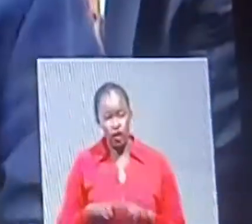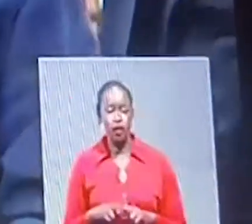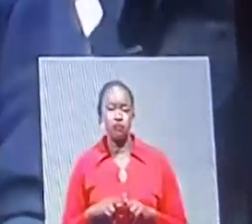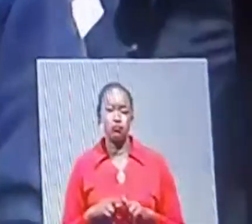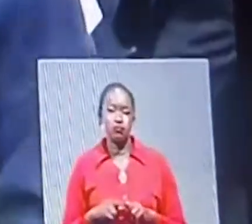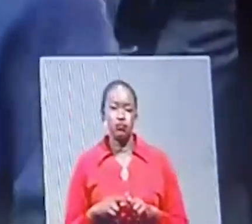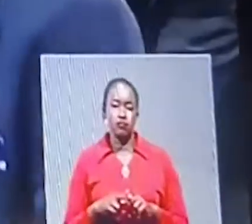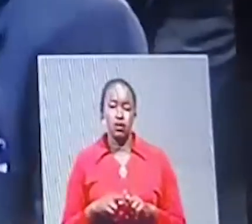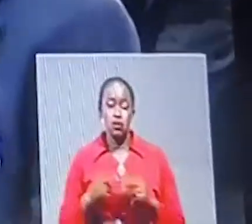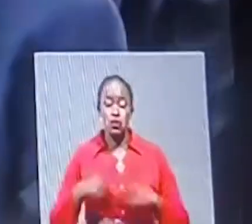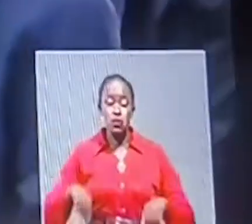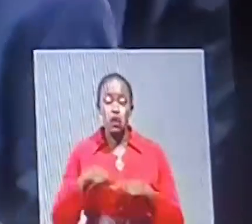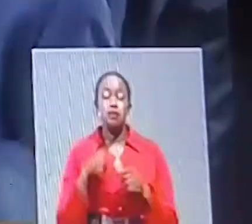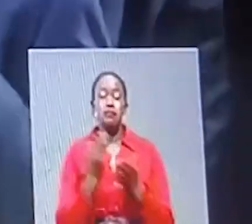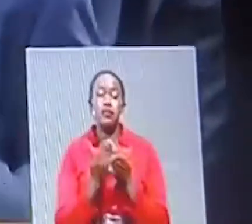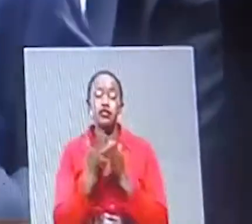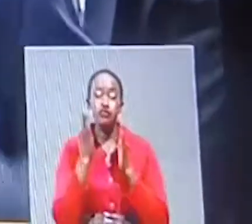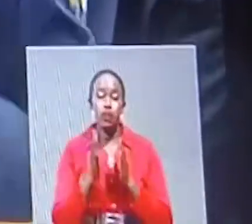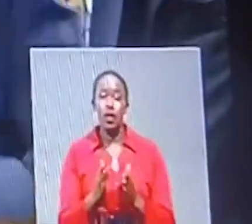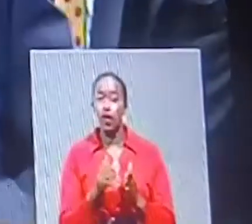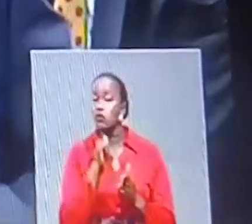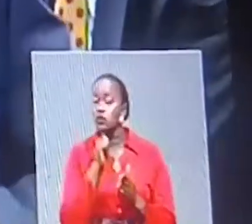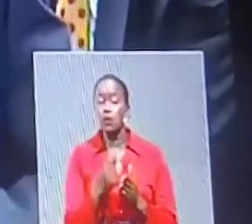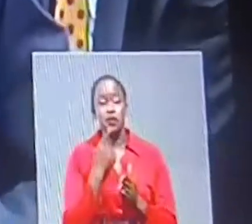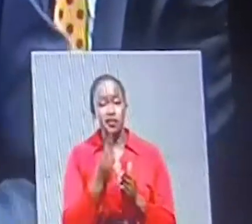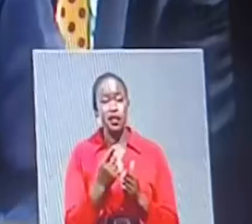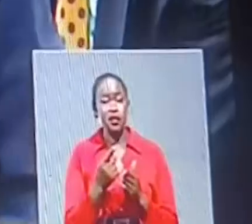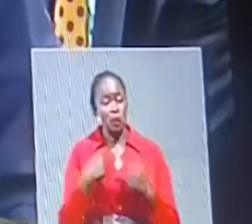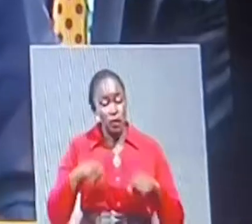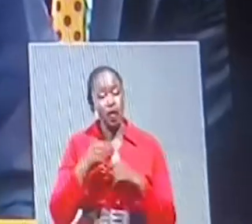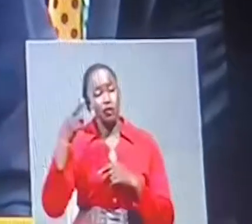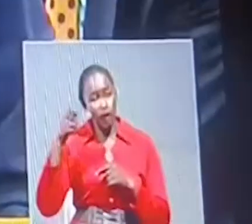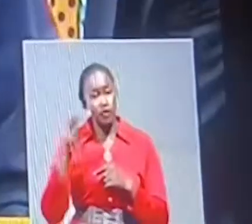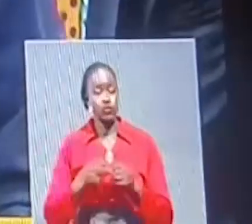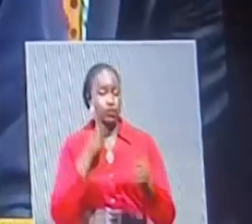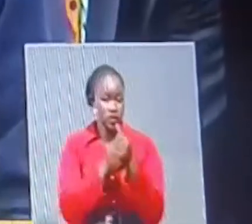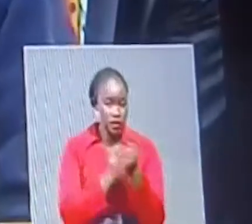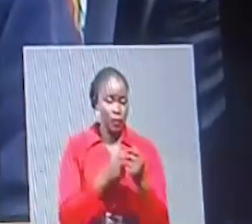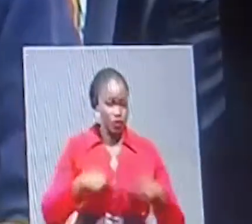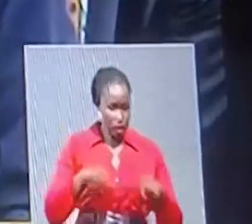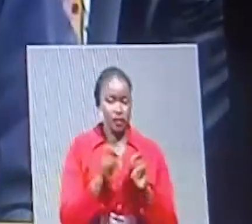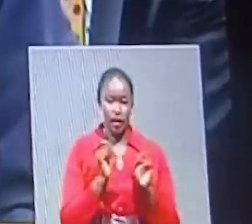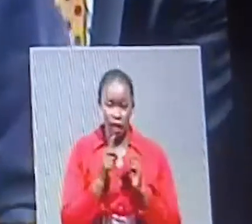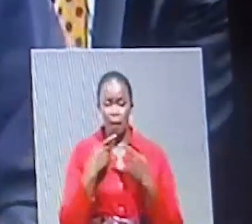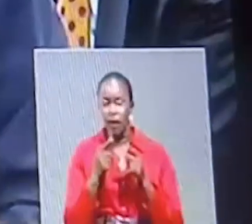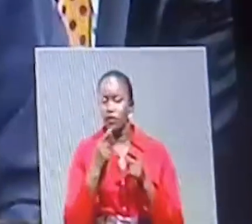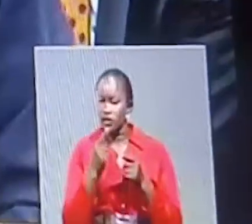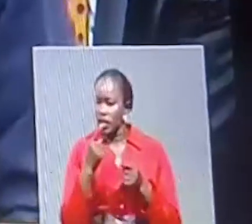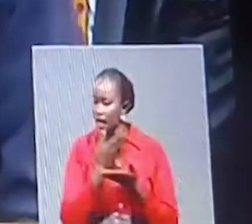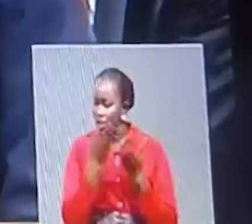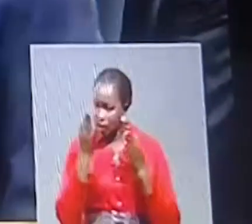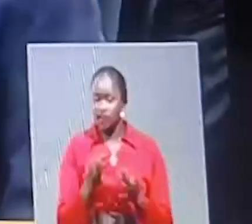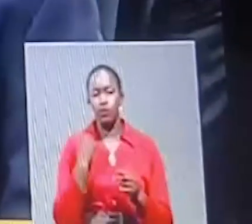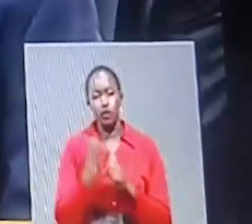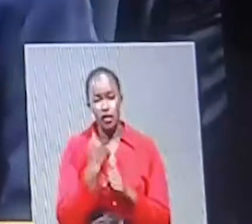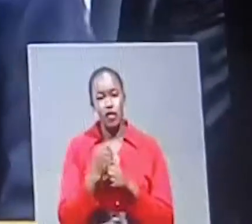We, the petitioners, do not say that we are right, you should rule in our favor. But we say whatever we did, the